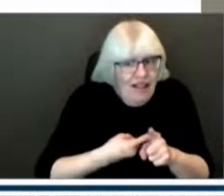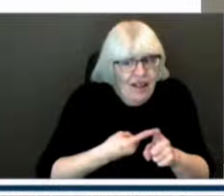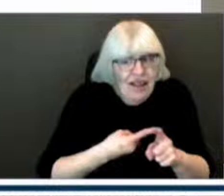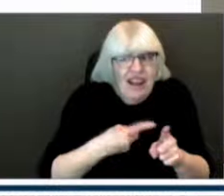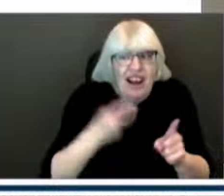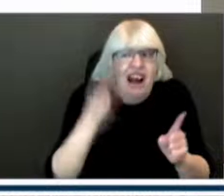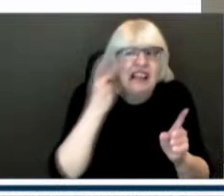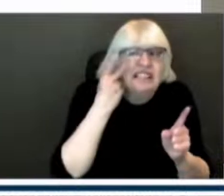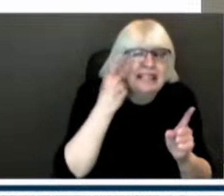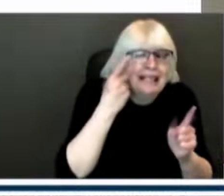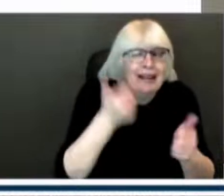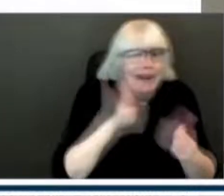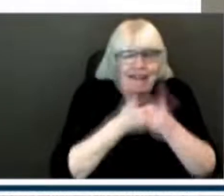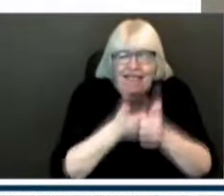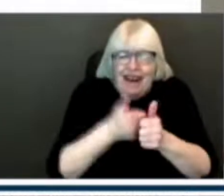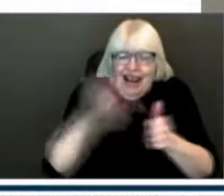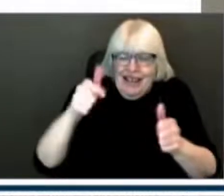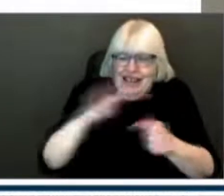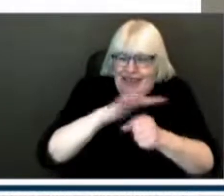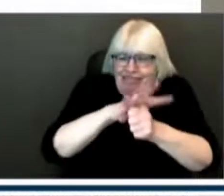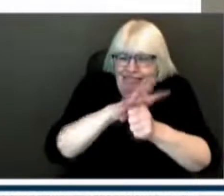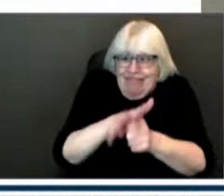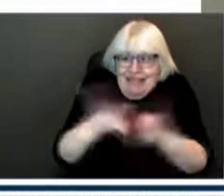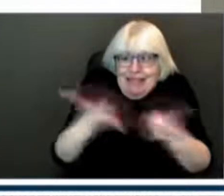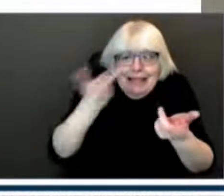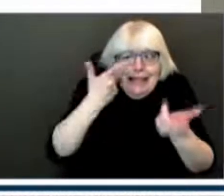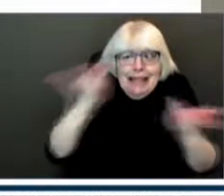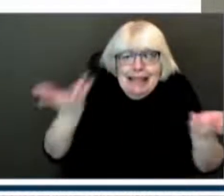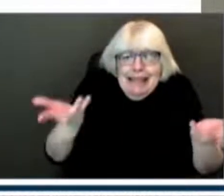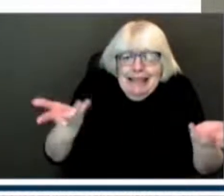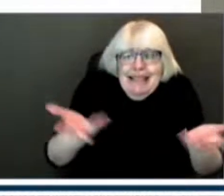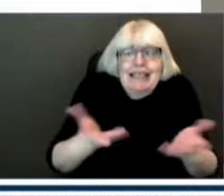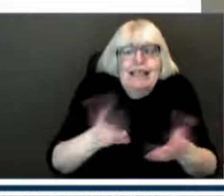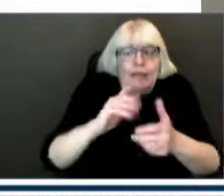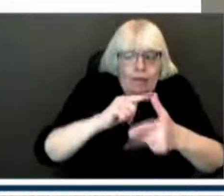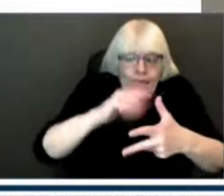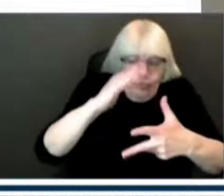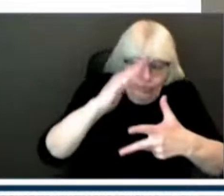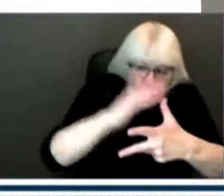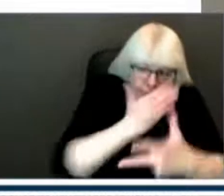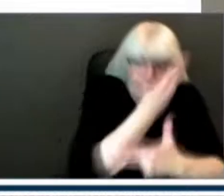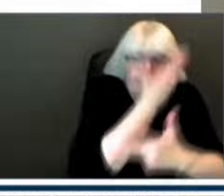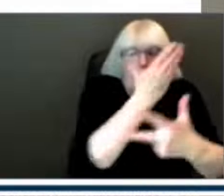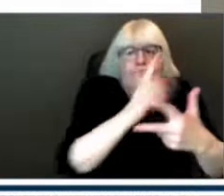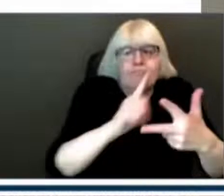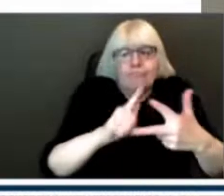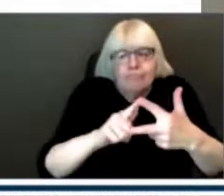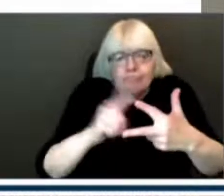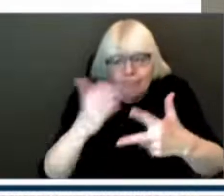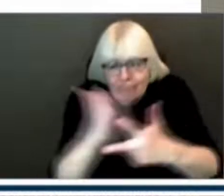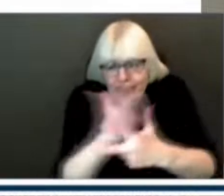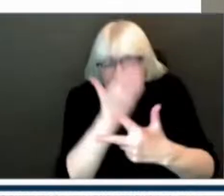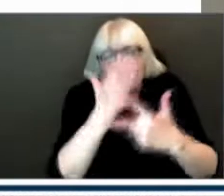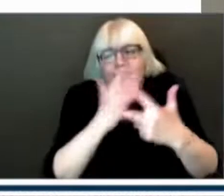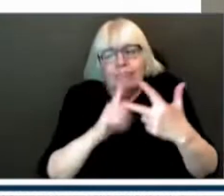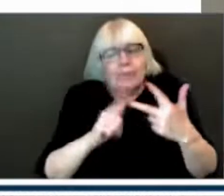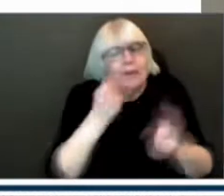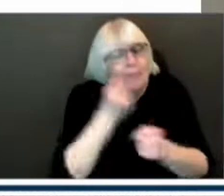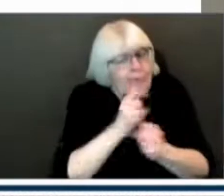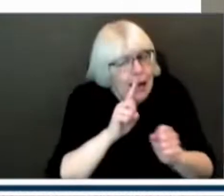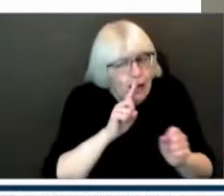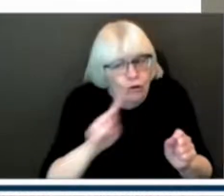be phased over the next couple of months, and we are making sure we're